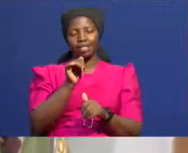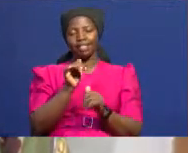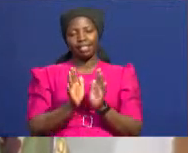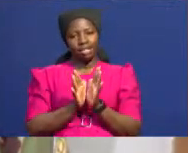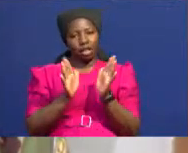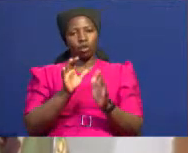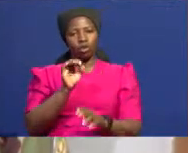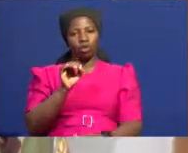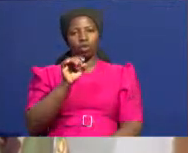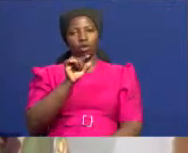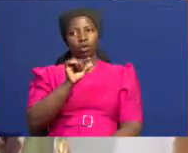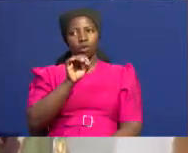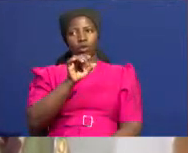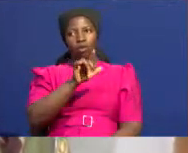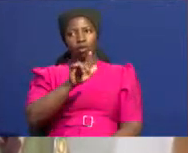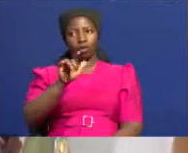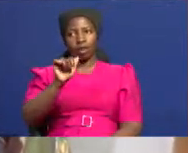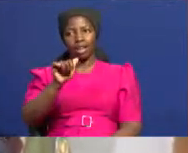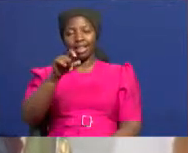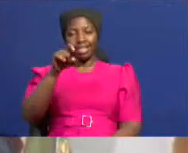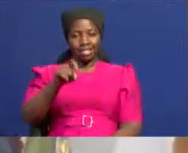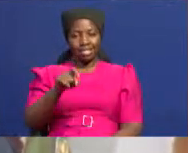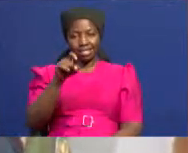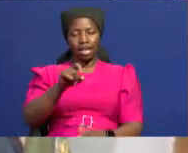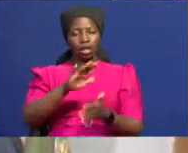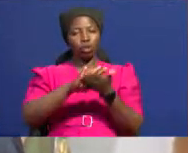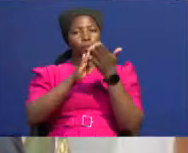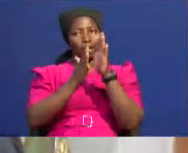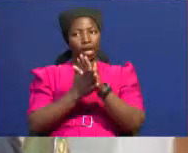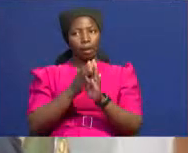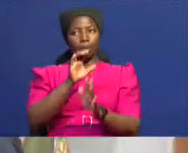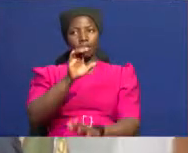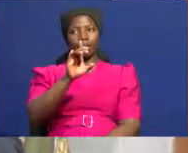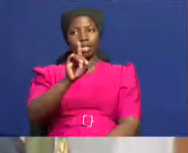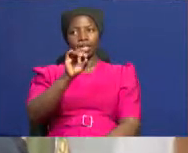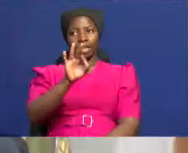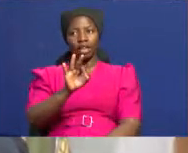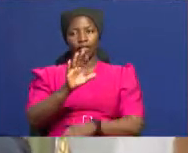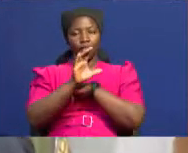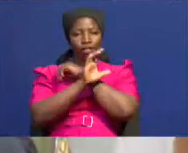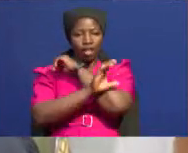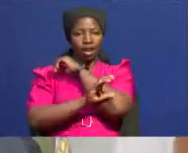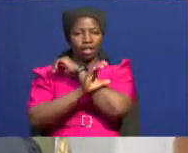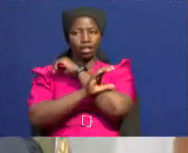be the Chief of Defense Forces of the Republic of Kenya.